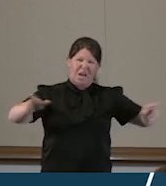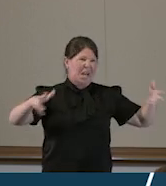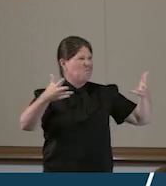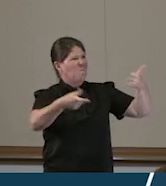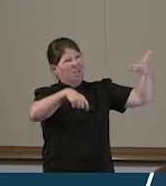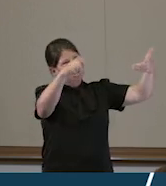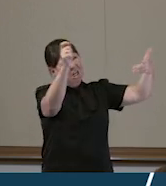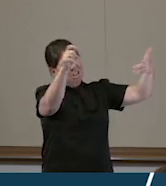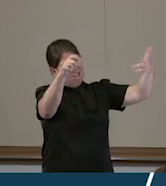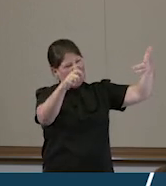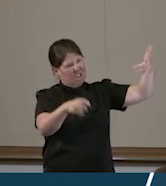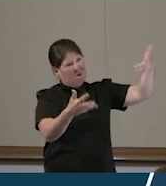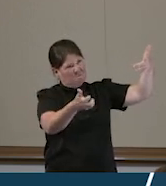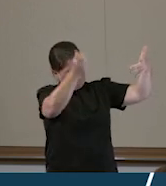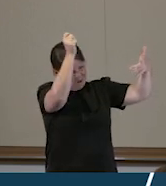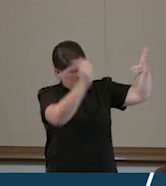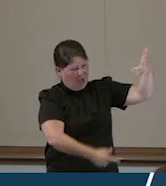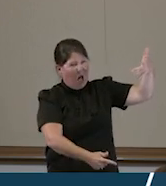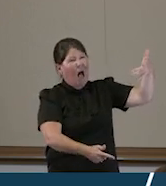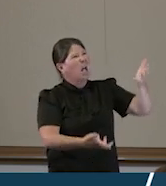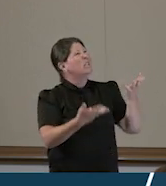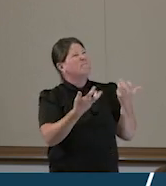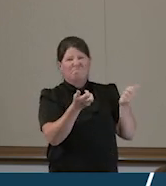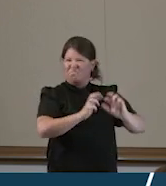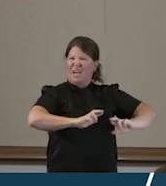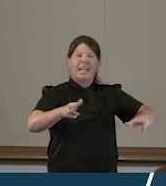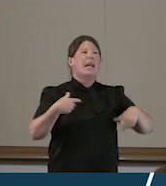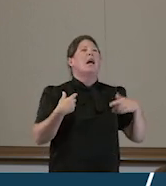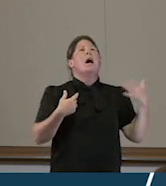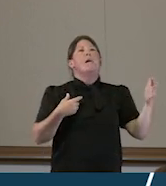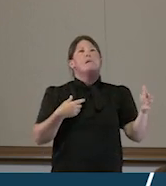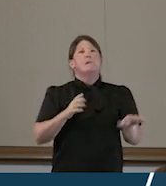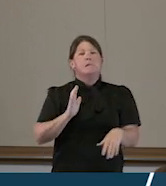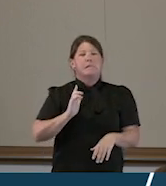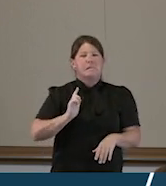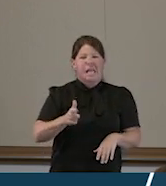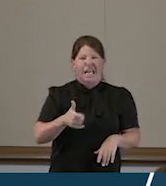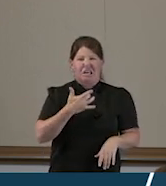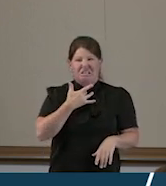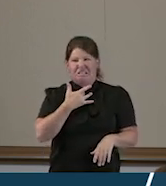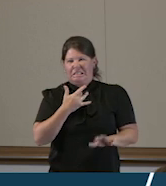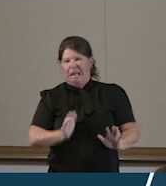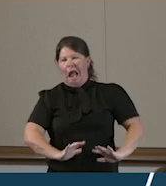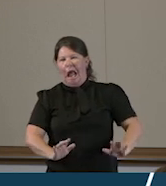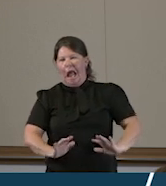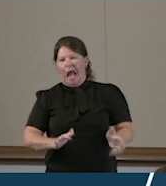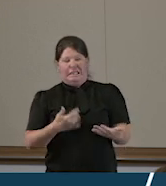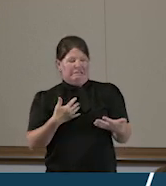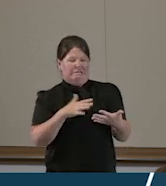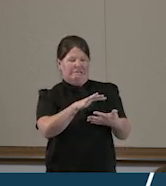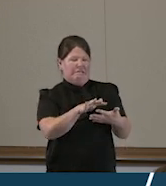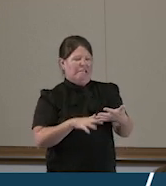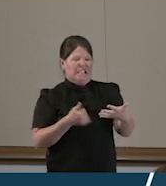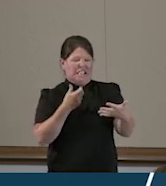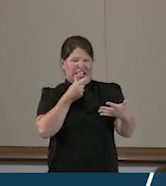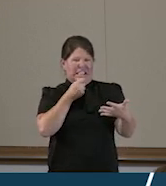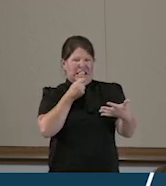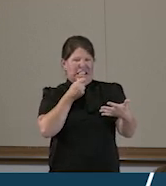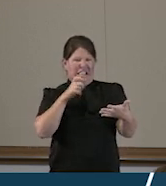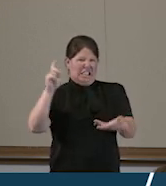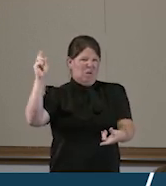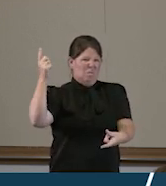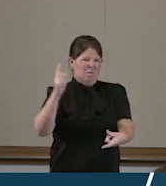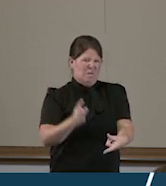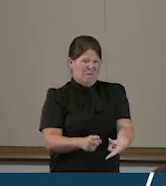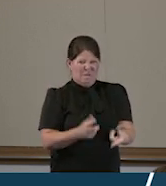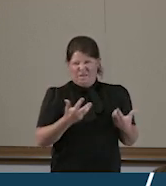document. And then they come to me and they're like, you know what? Nah, I've decided against that. Let's do it